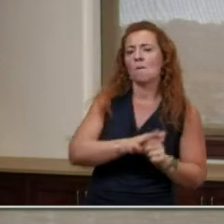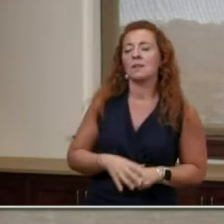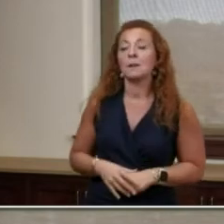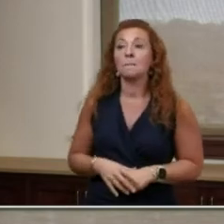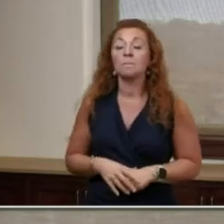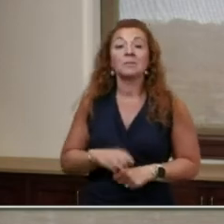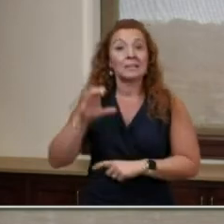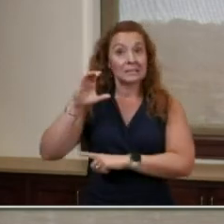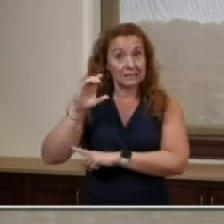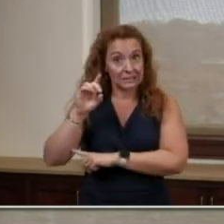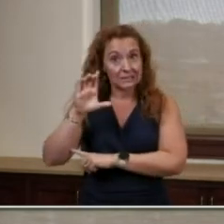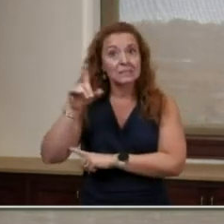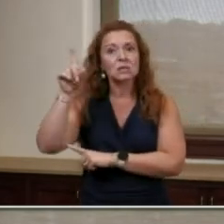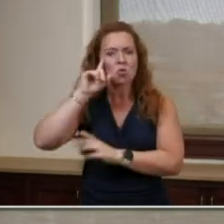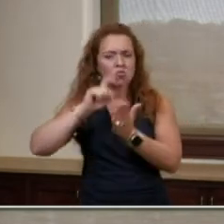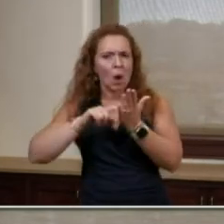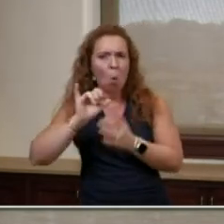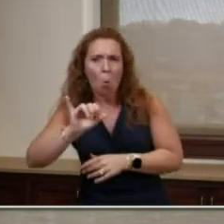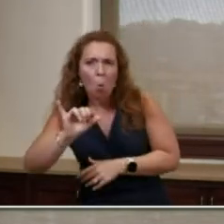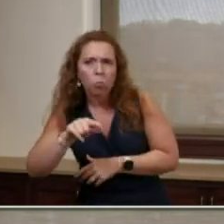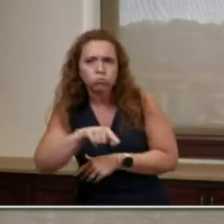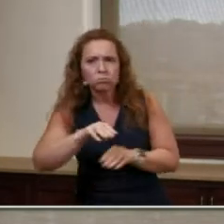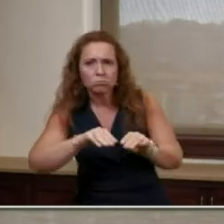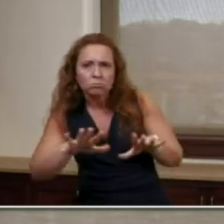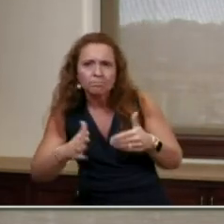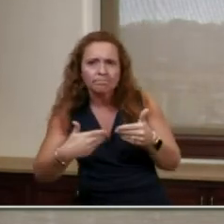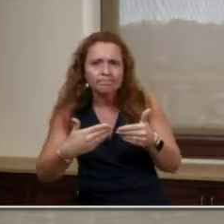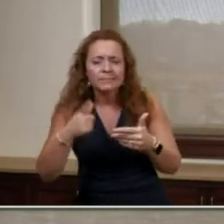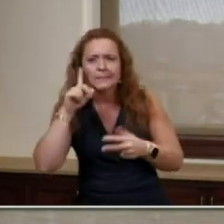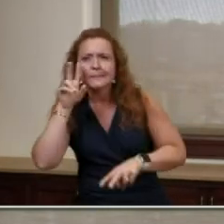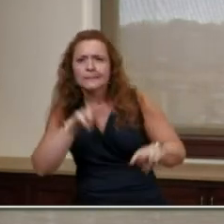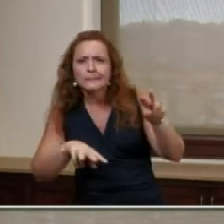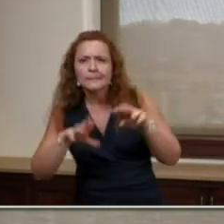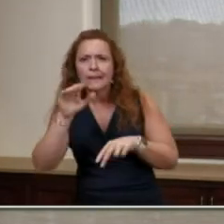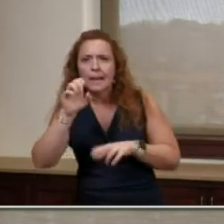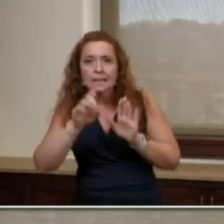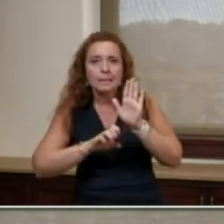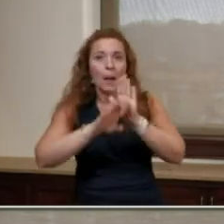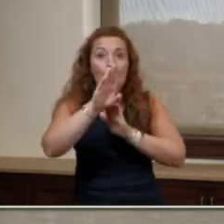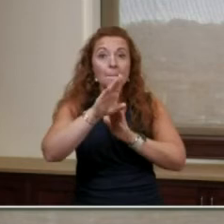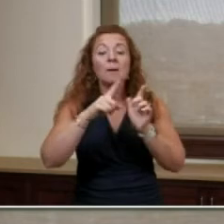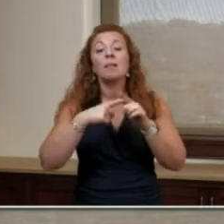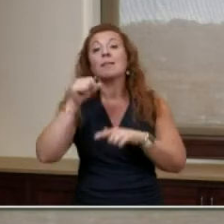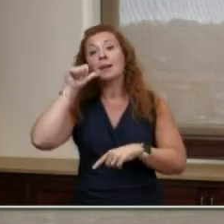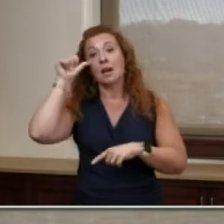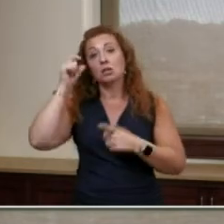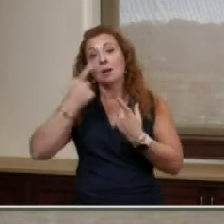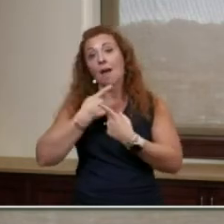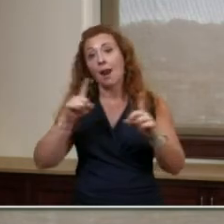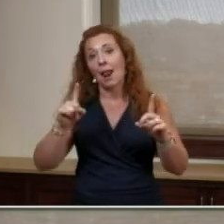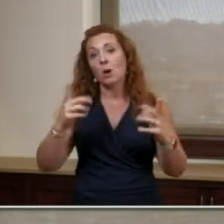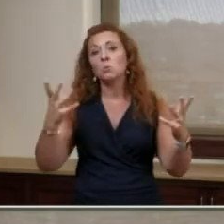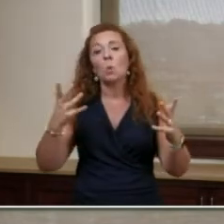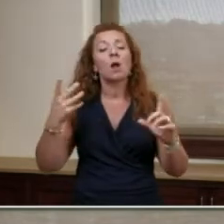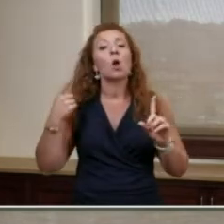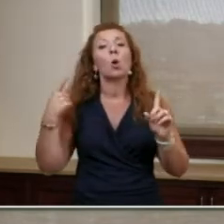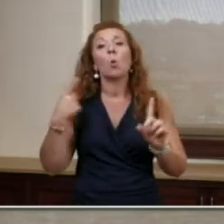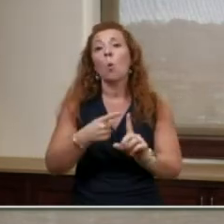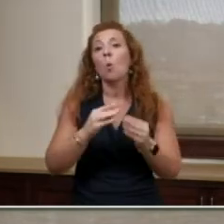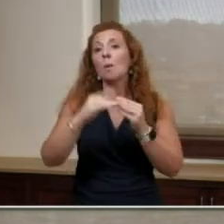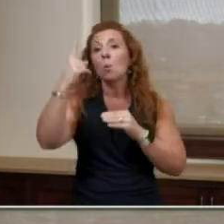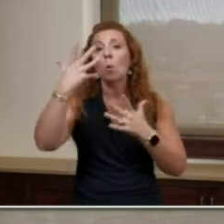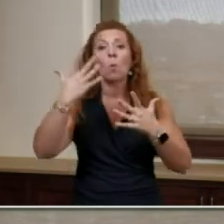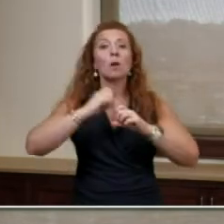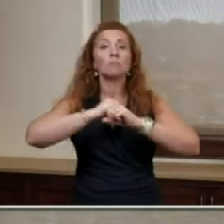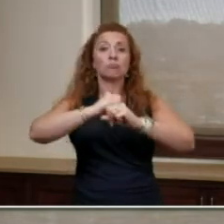The CDC recognized that threat, observed the increase in cases, and acted yesterday with the singular goal of protecting